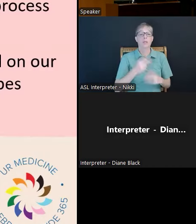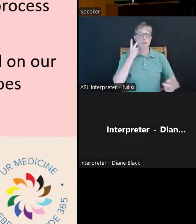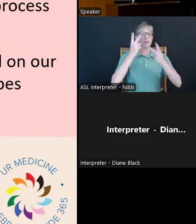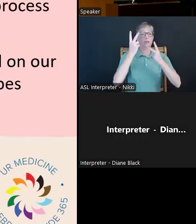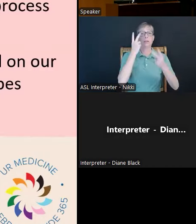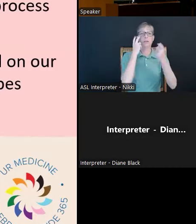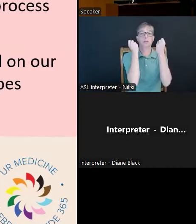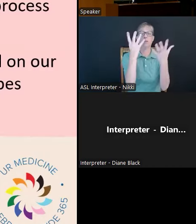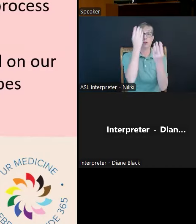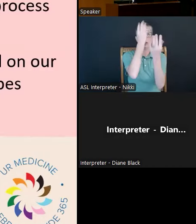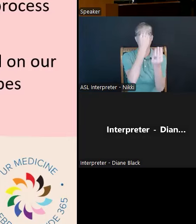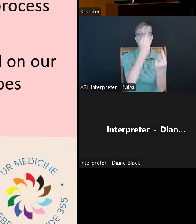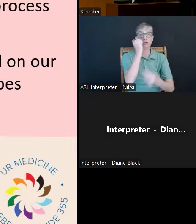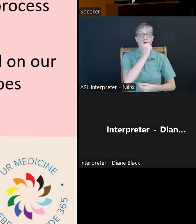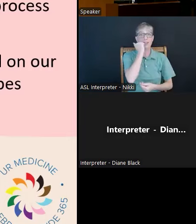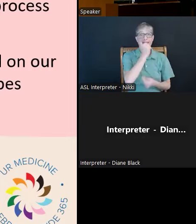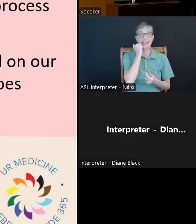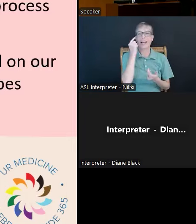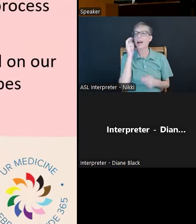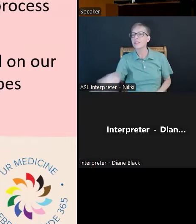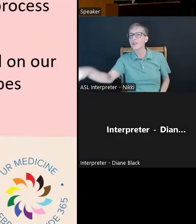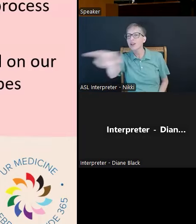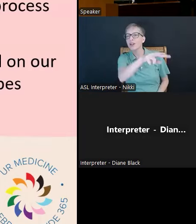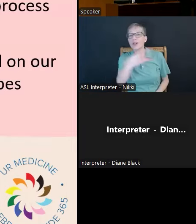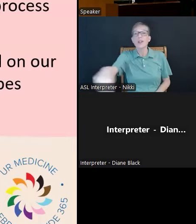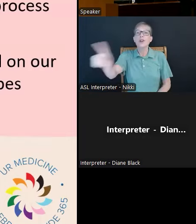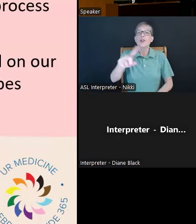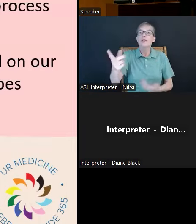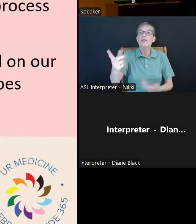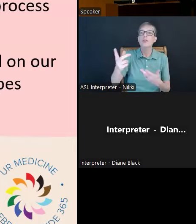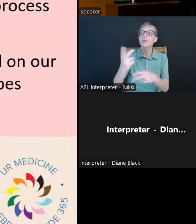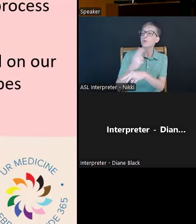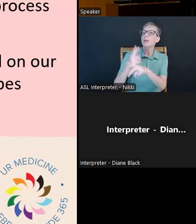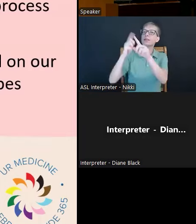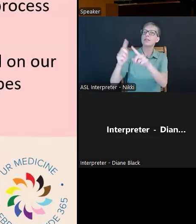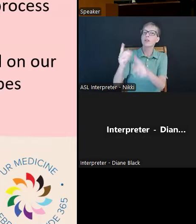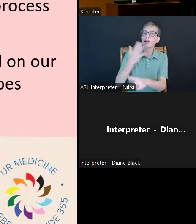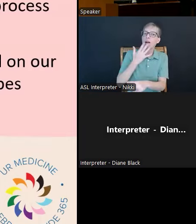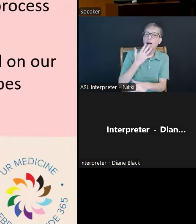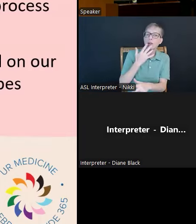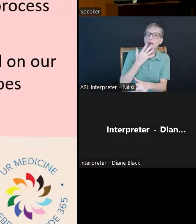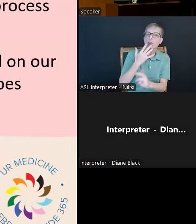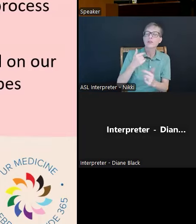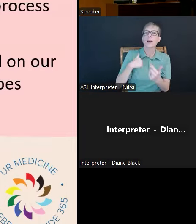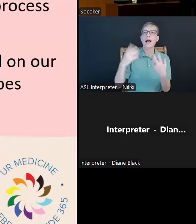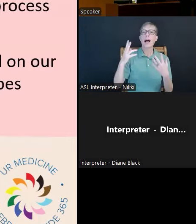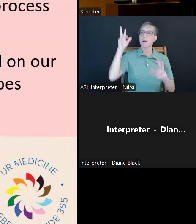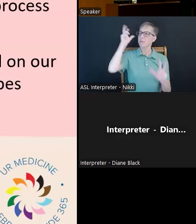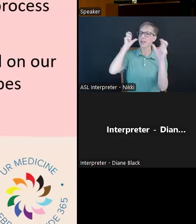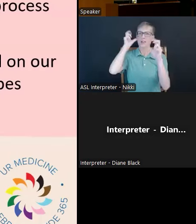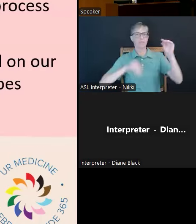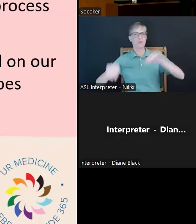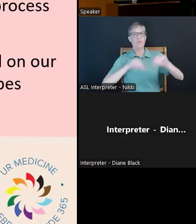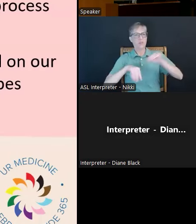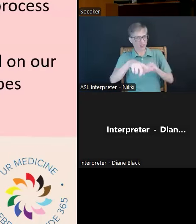this room. You're all wearing different colors. I can hear movement. You're supposed to be eating and drinking. It's a ground bag. But we hear all of that. Like, all